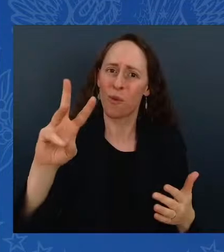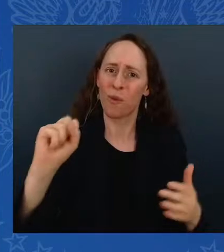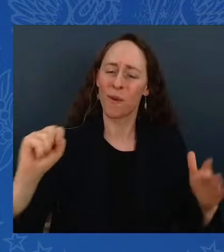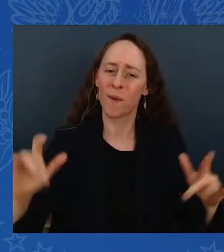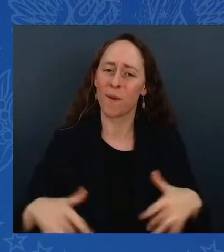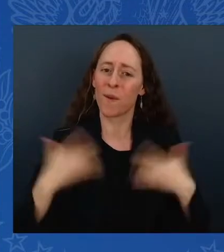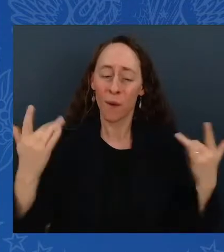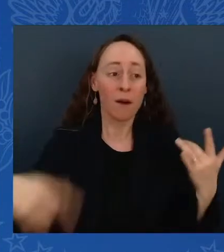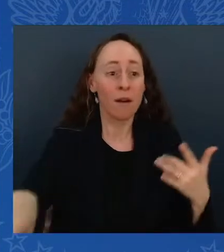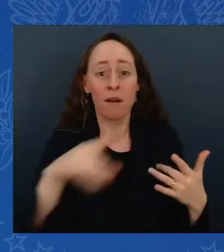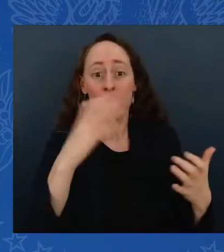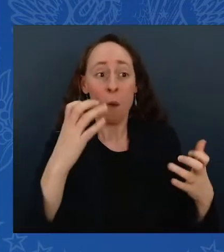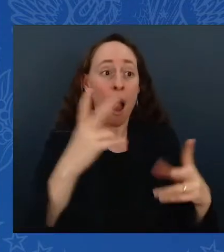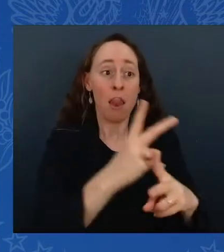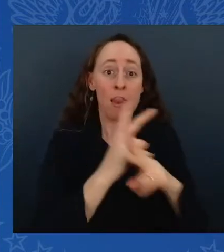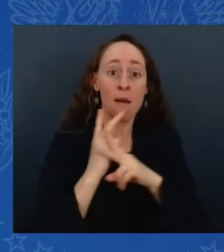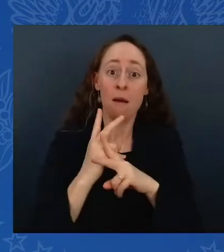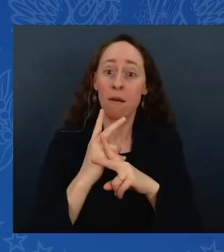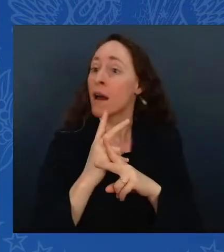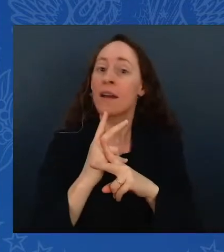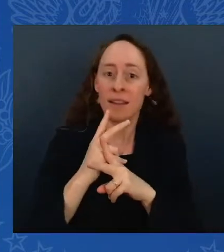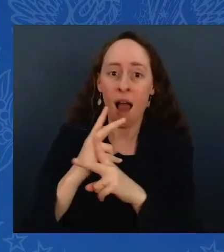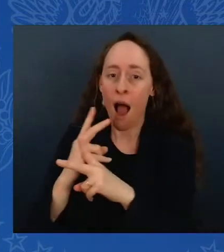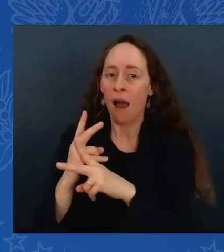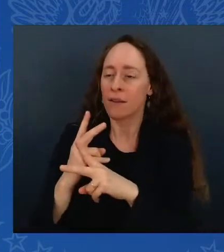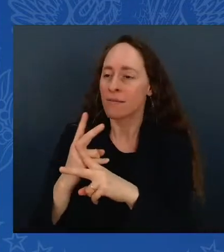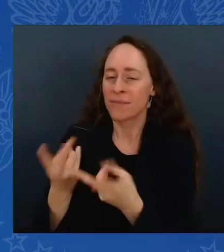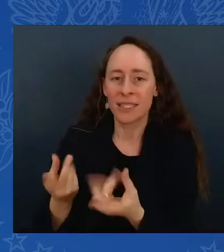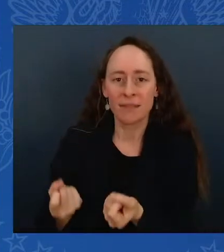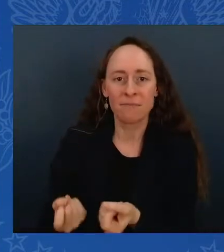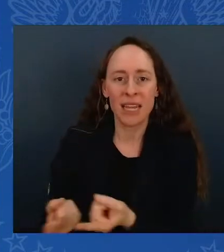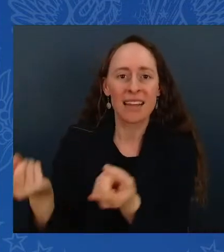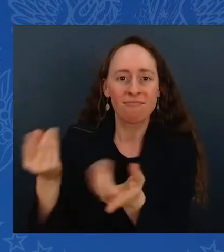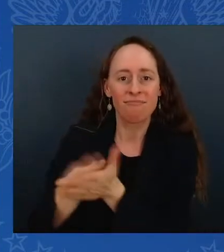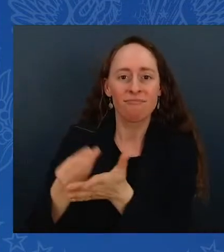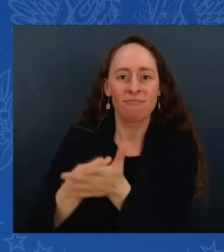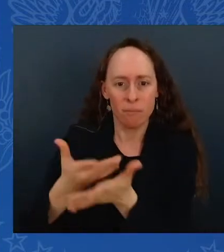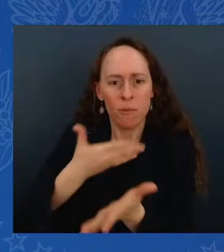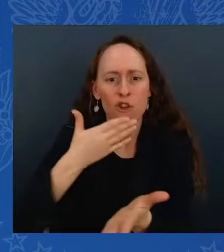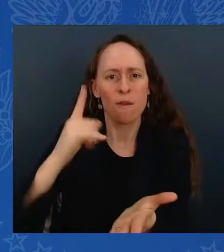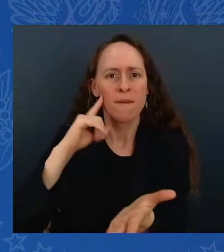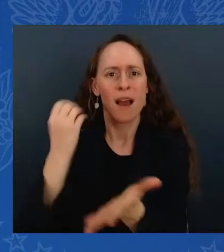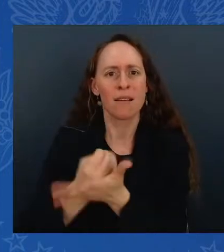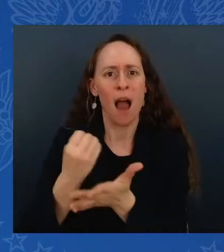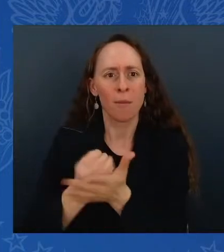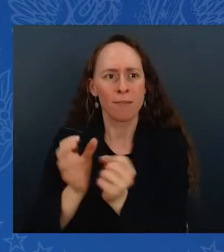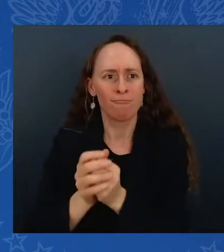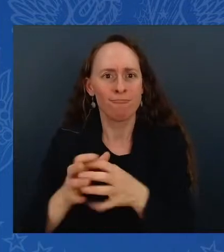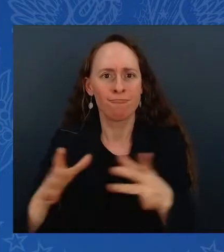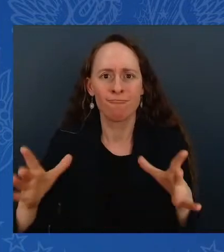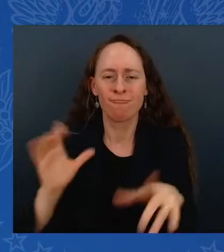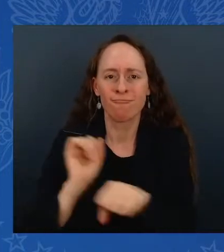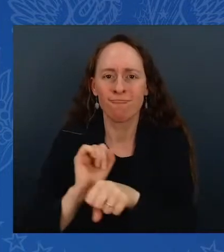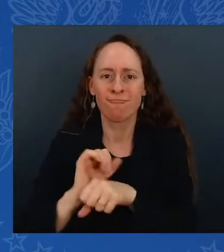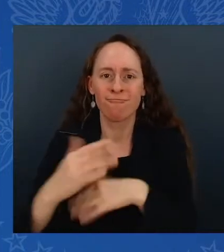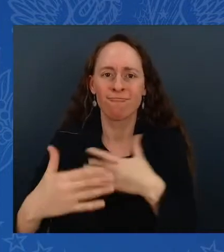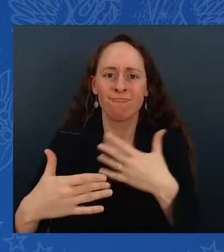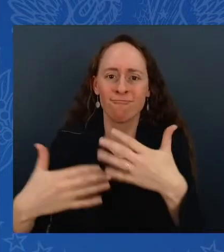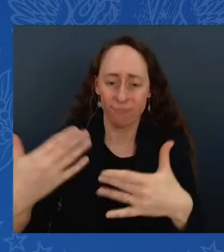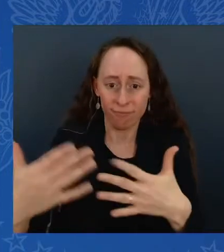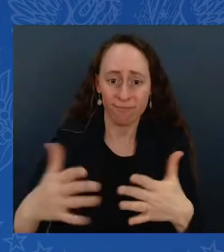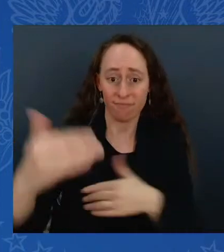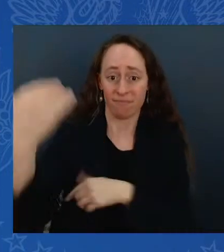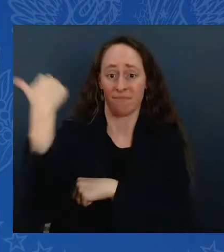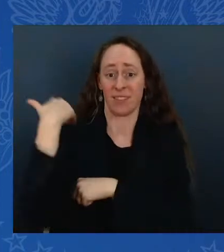important signal from the Federal Reserve to the nation that after repeated interest hikes to cool down inflation, inflation has come